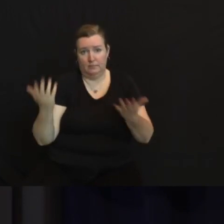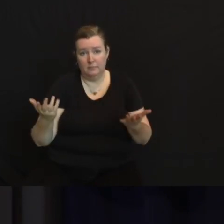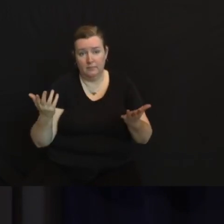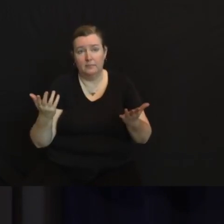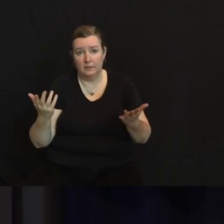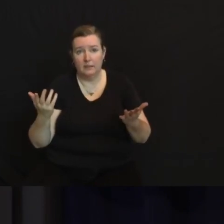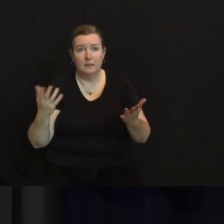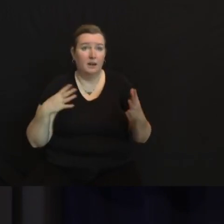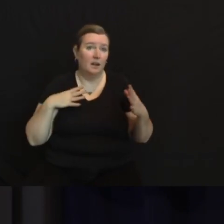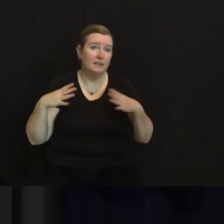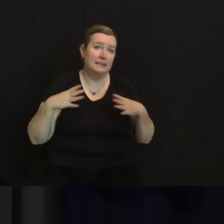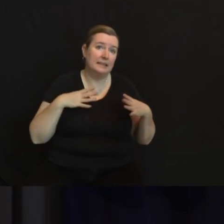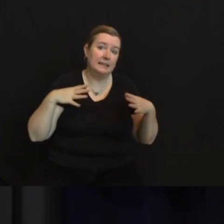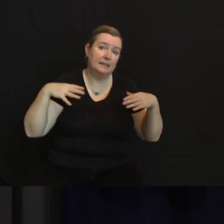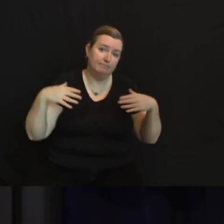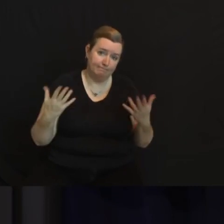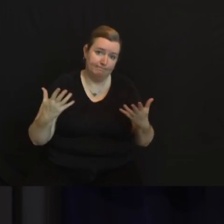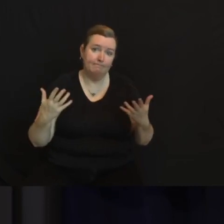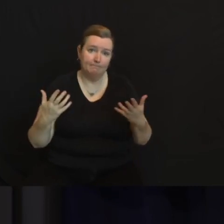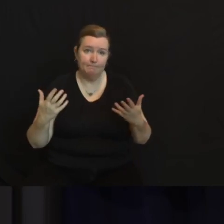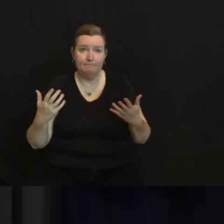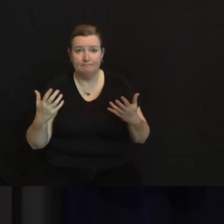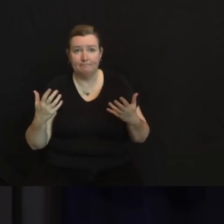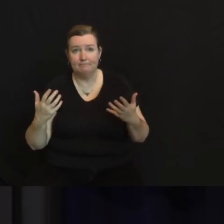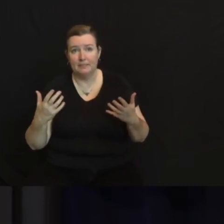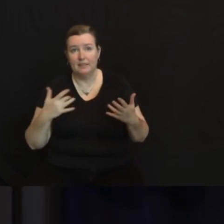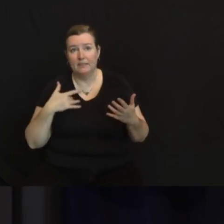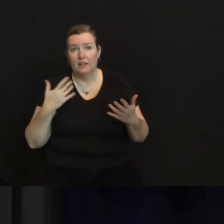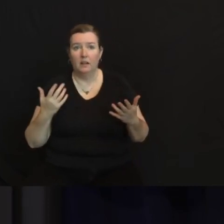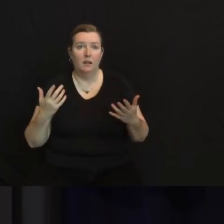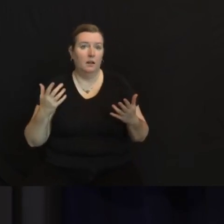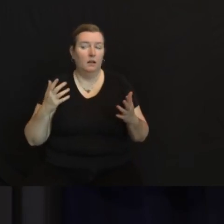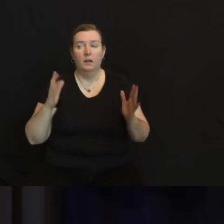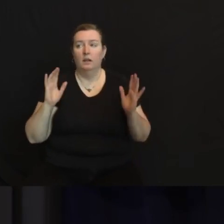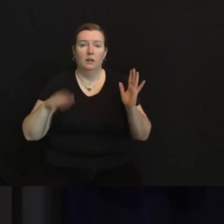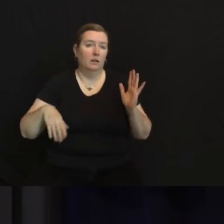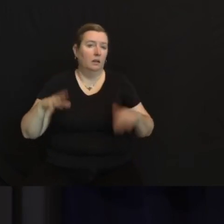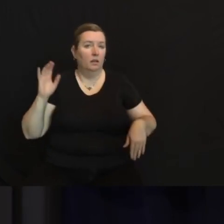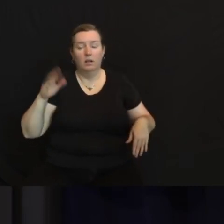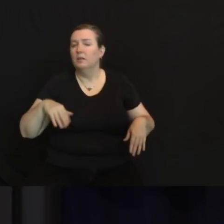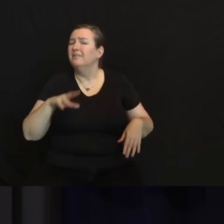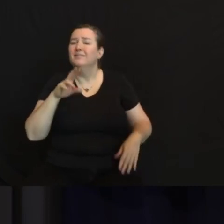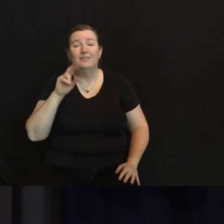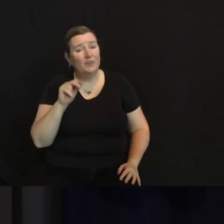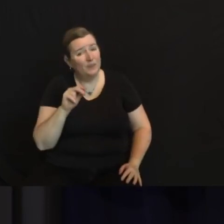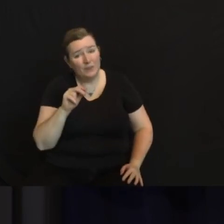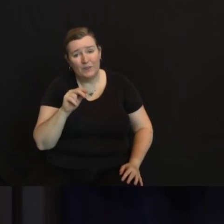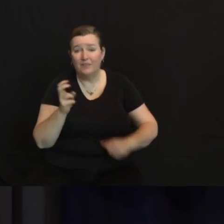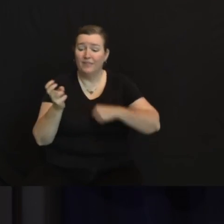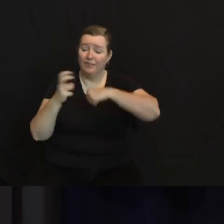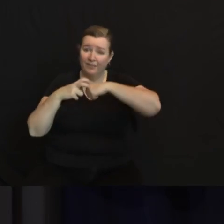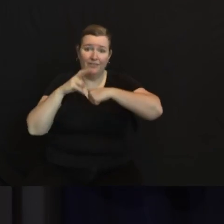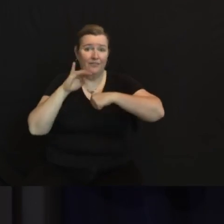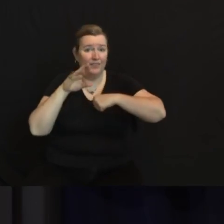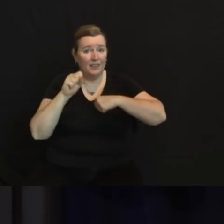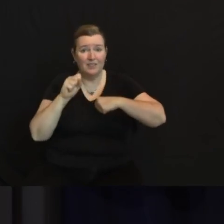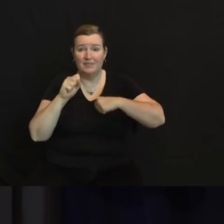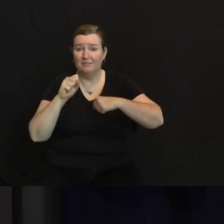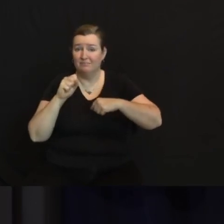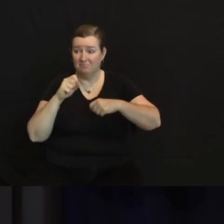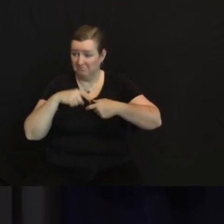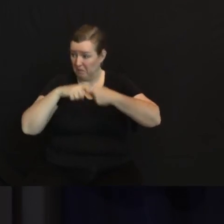celebrated. Now is not the time to let your guard down. The virus has not stopped circulating, so we must